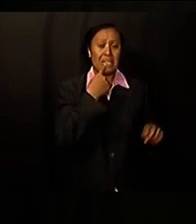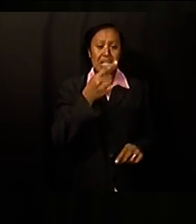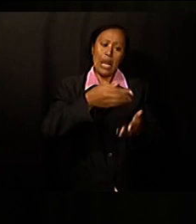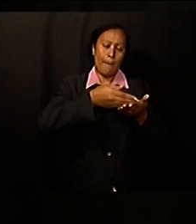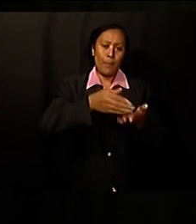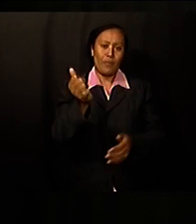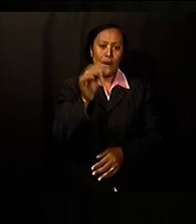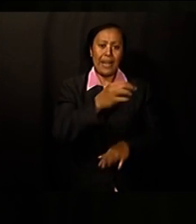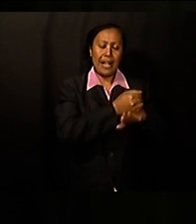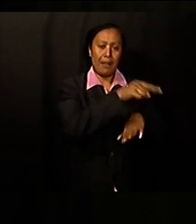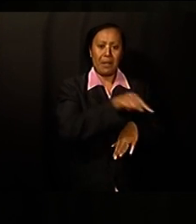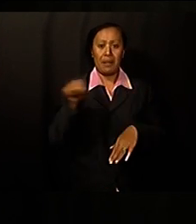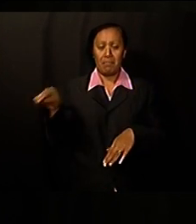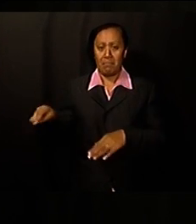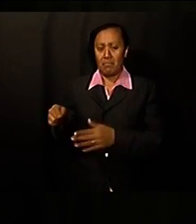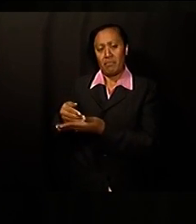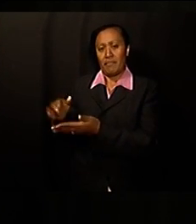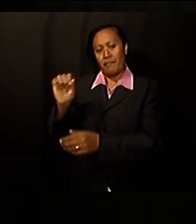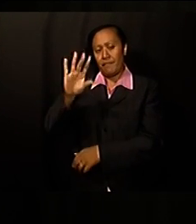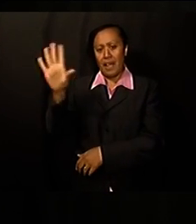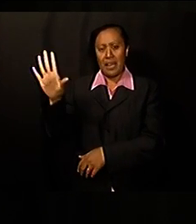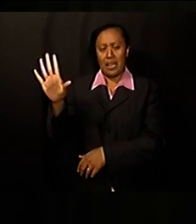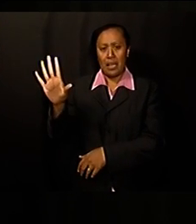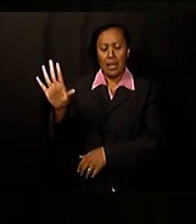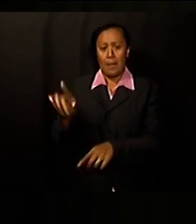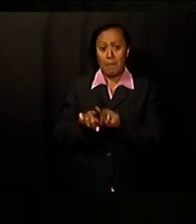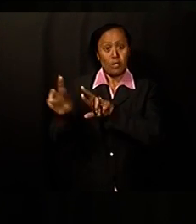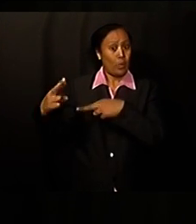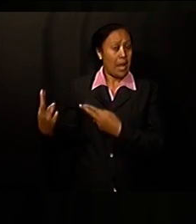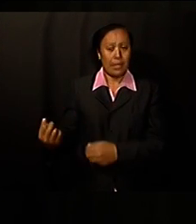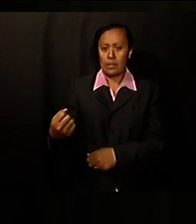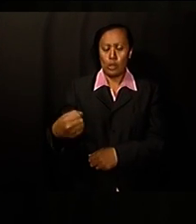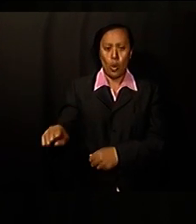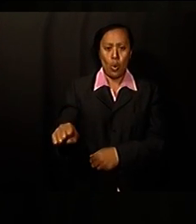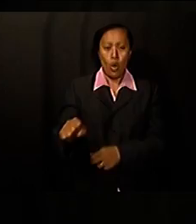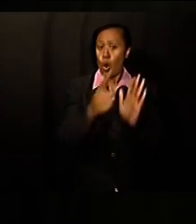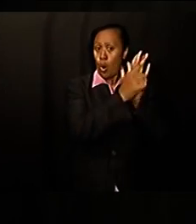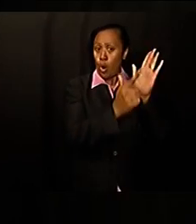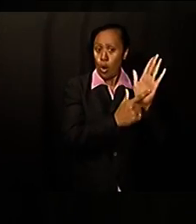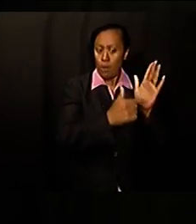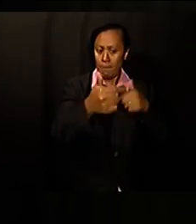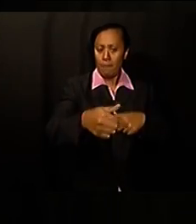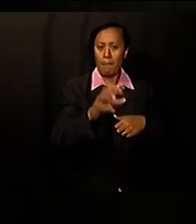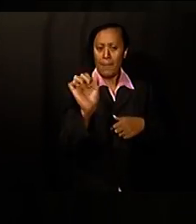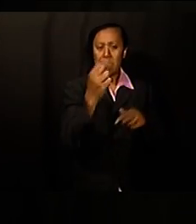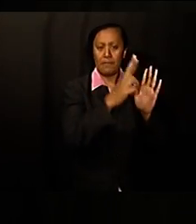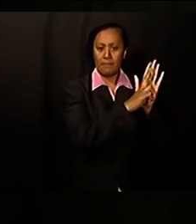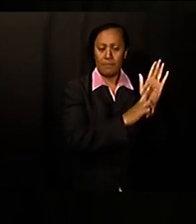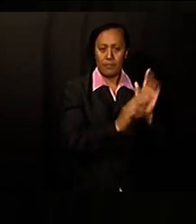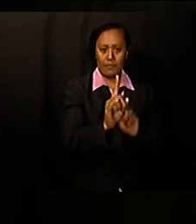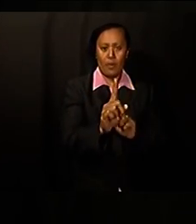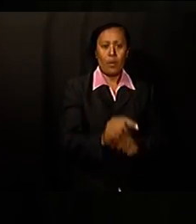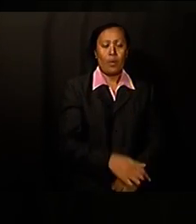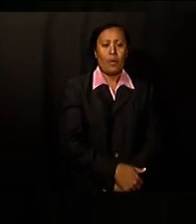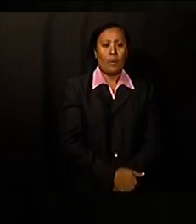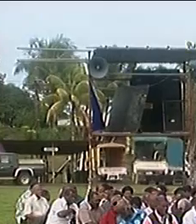the approval for the church to hold its meeting is not a relaxation on the public emergency regulations on the part of